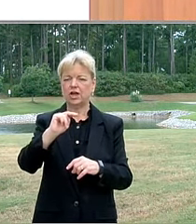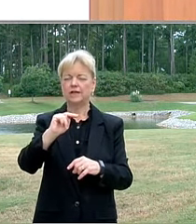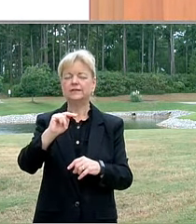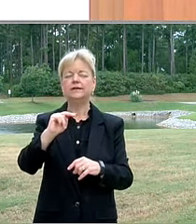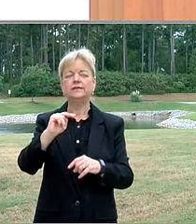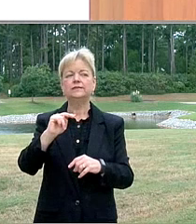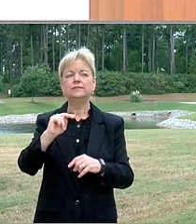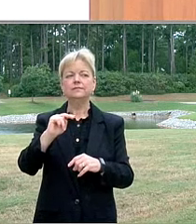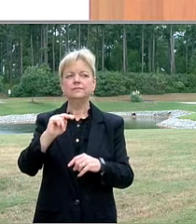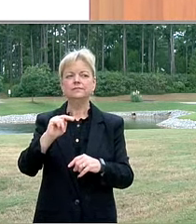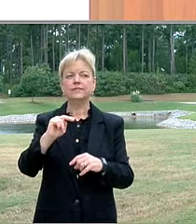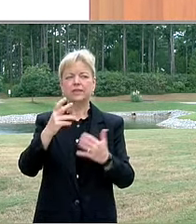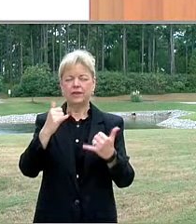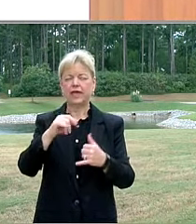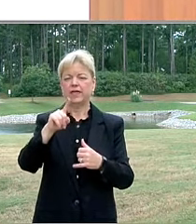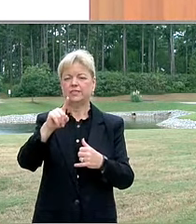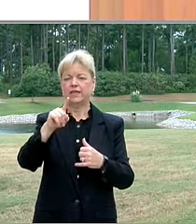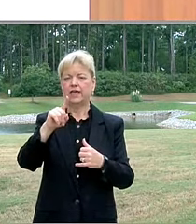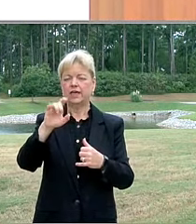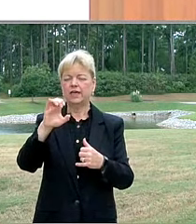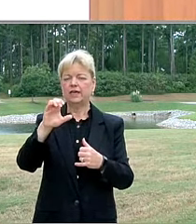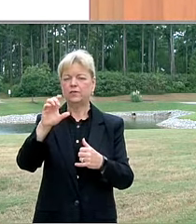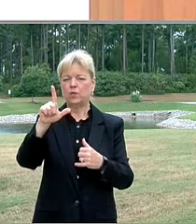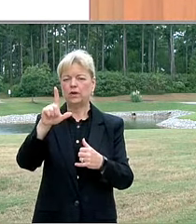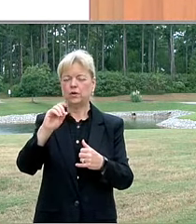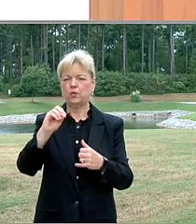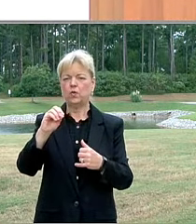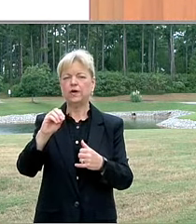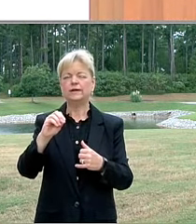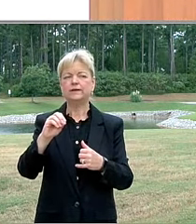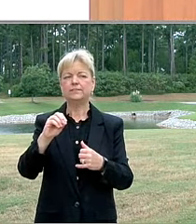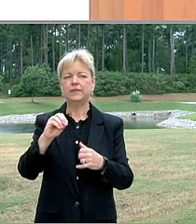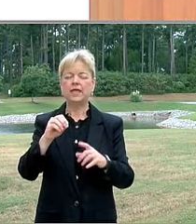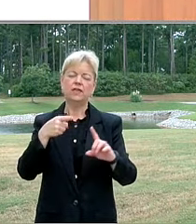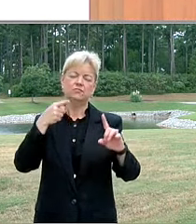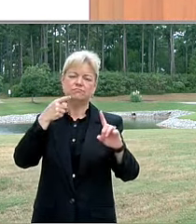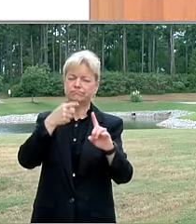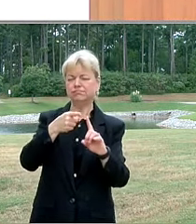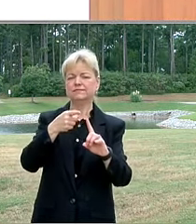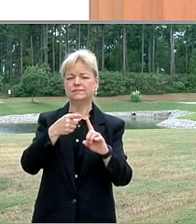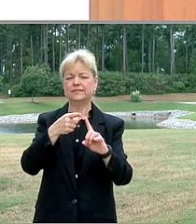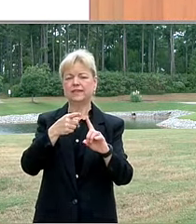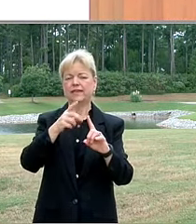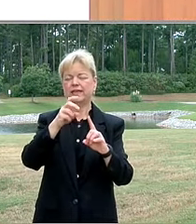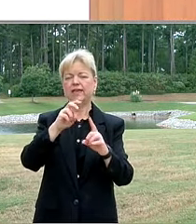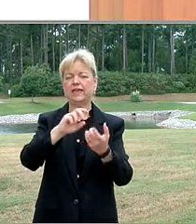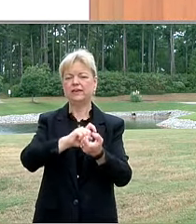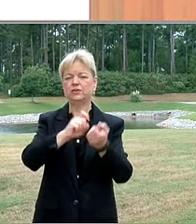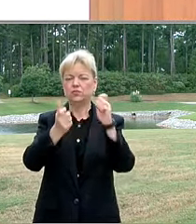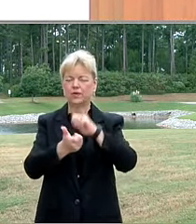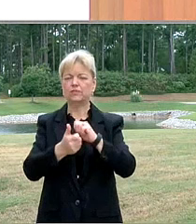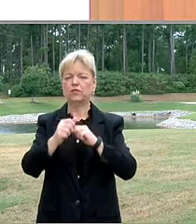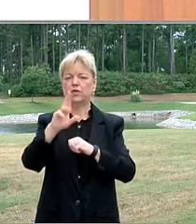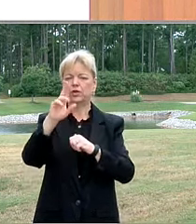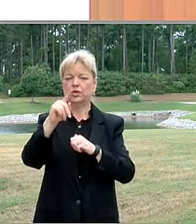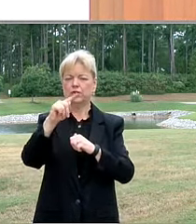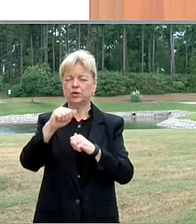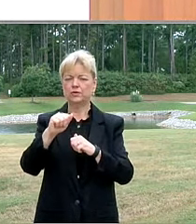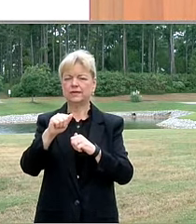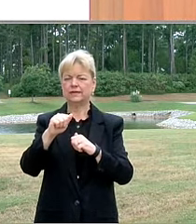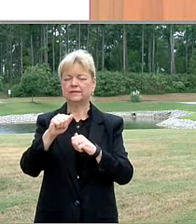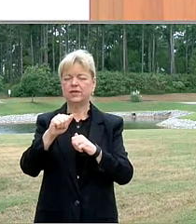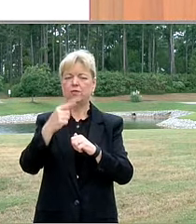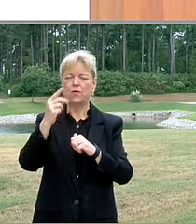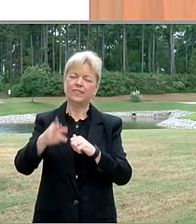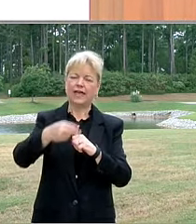battalion commander of the 101st, truly the point of the spear in a transforming unit, one of the chief of staff of the Army's